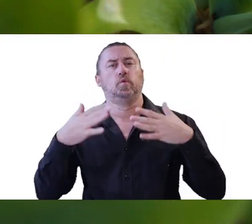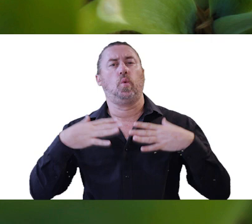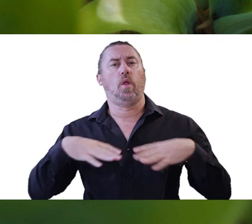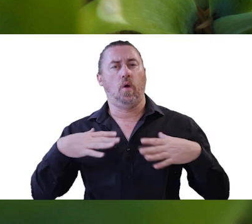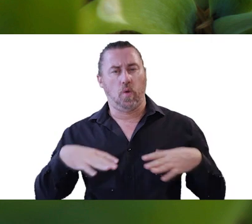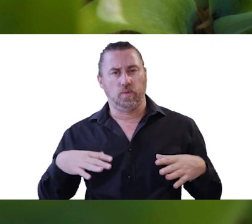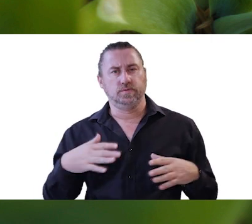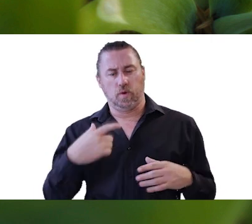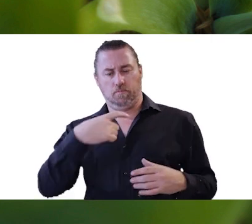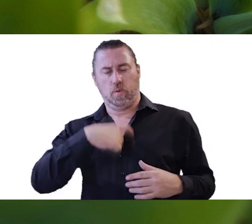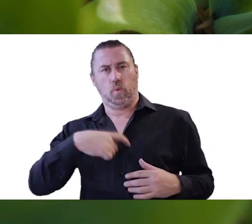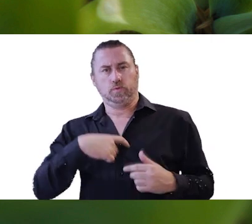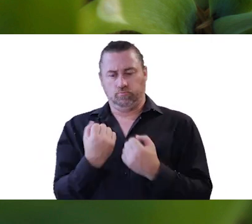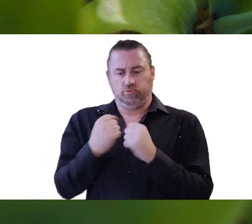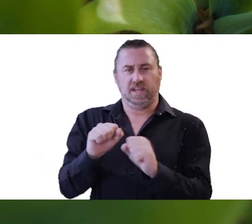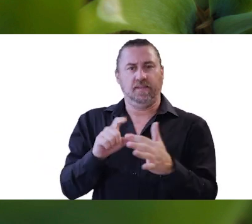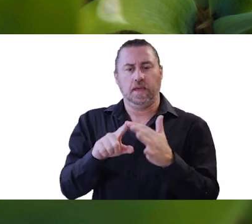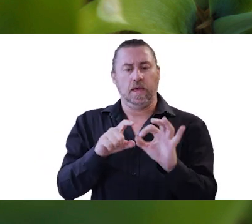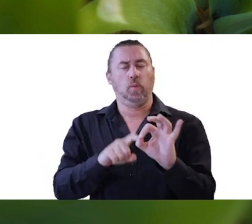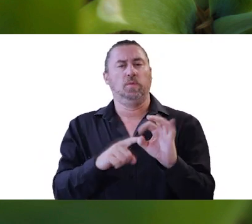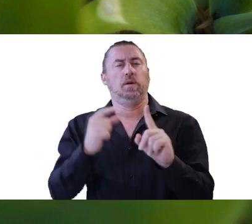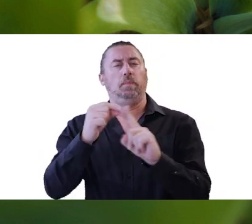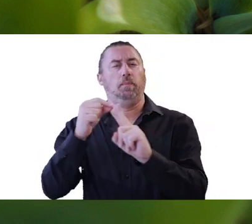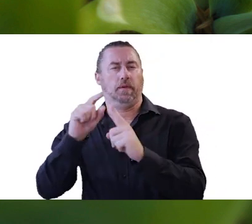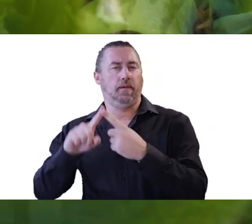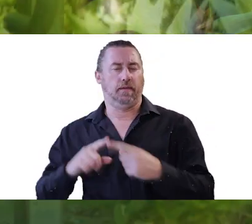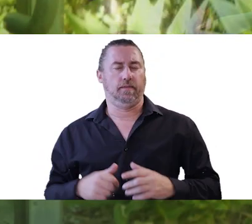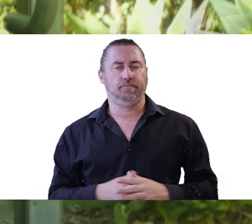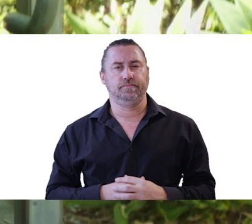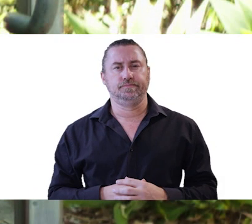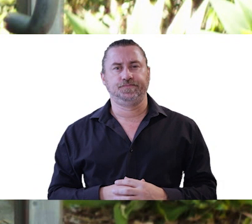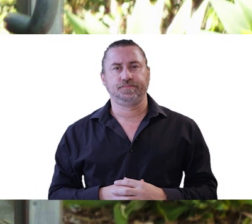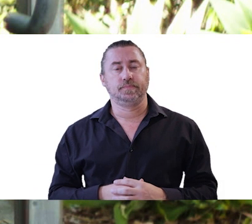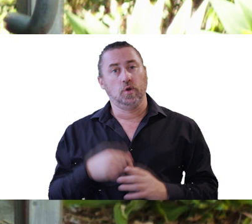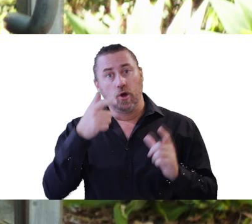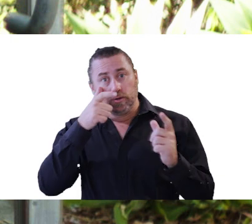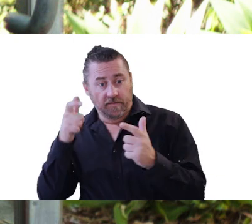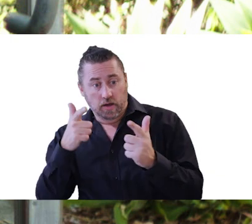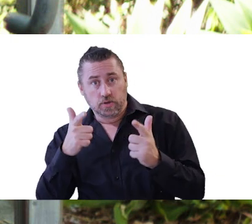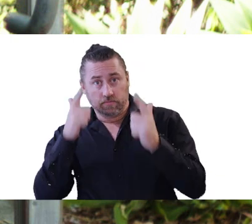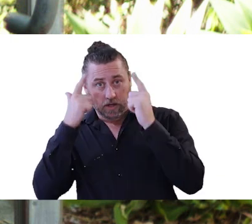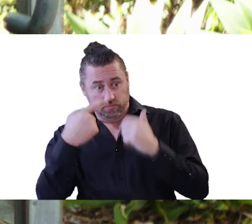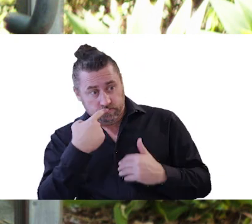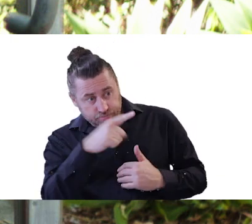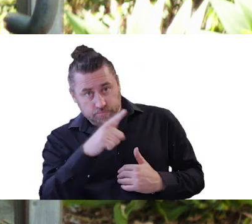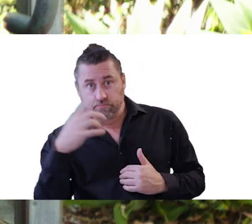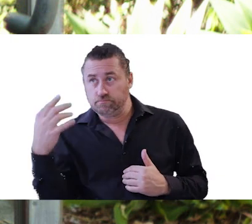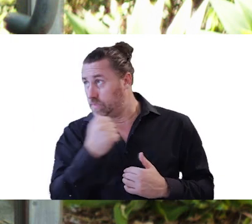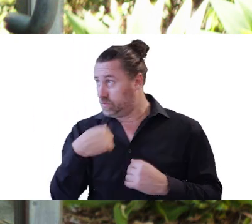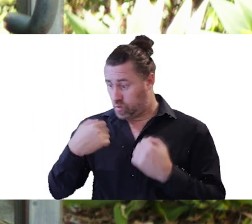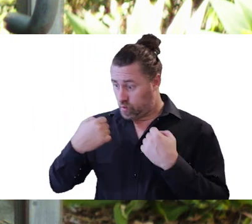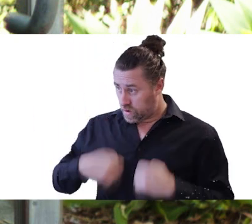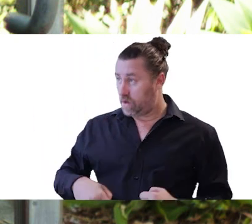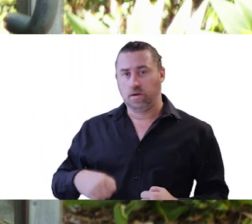called Personal Protective Equipment, or PPE for short. If your supervisor or manager tells you that you have to wear it, you